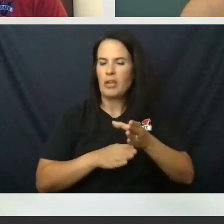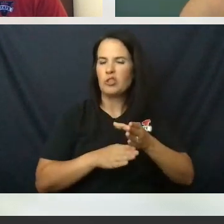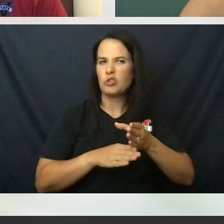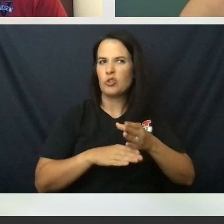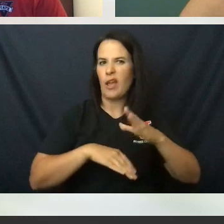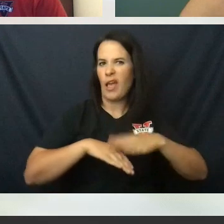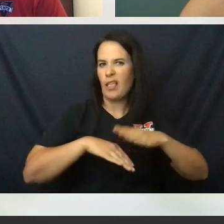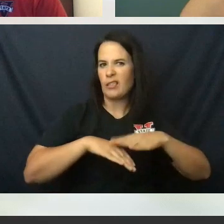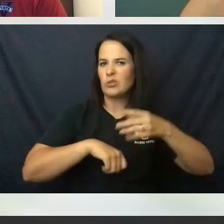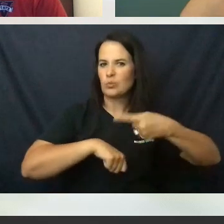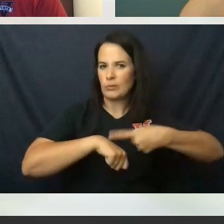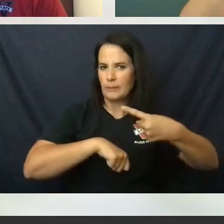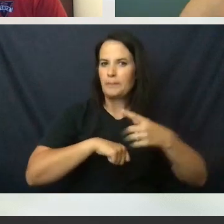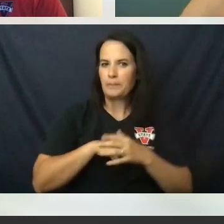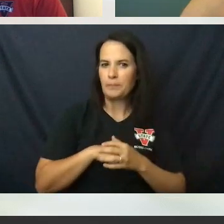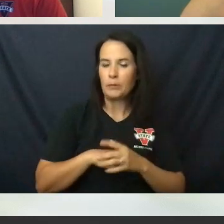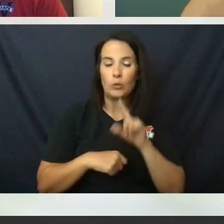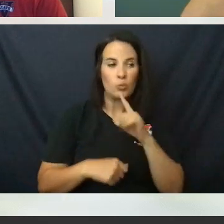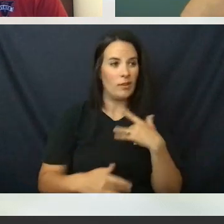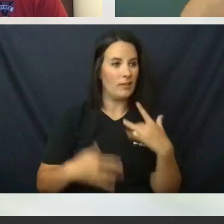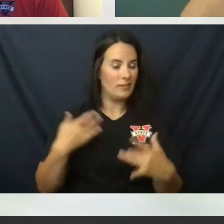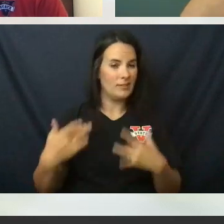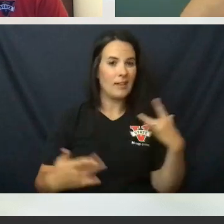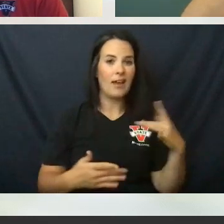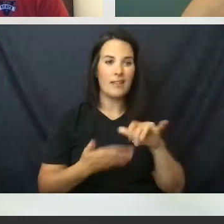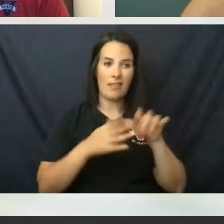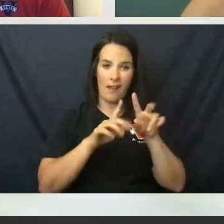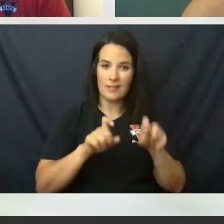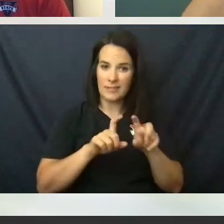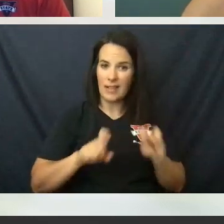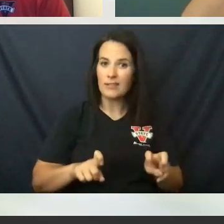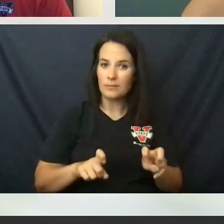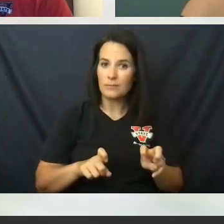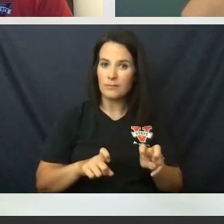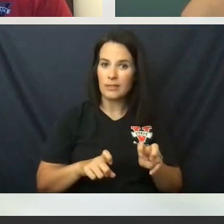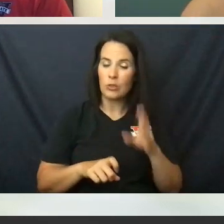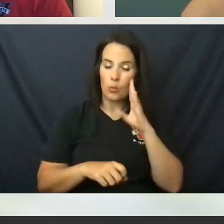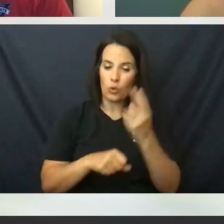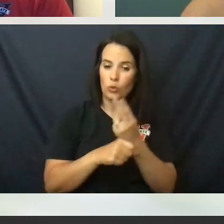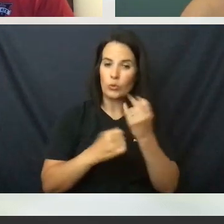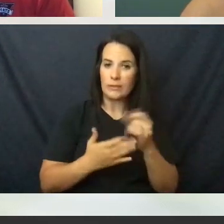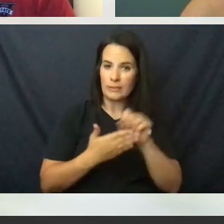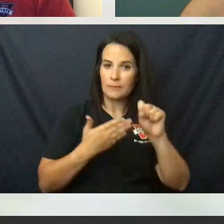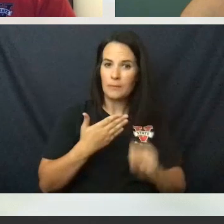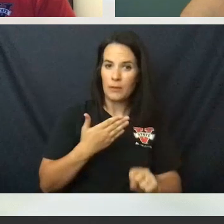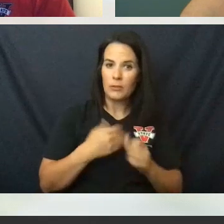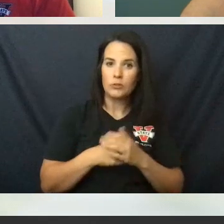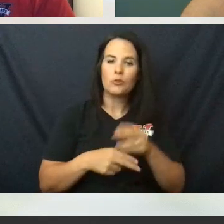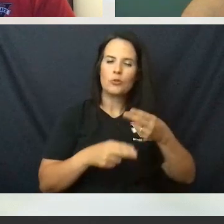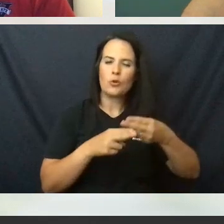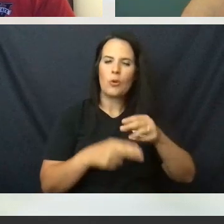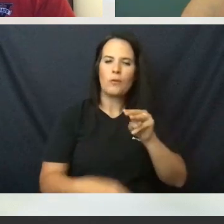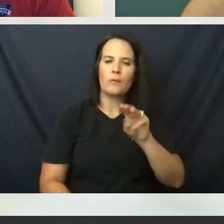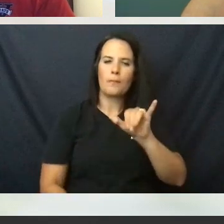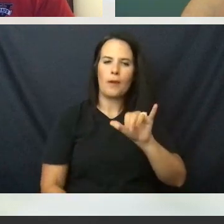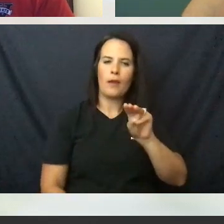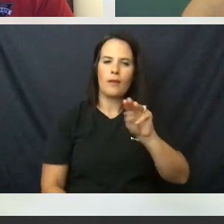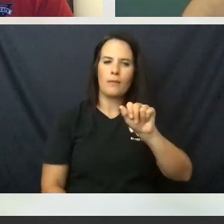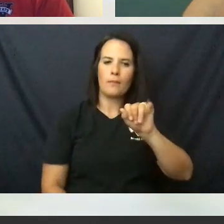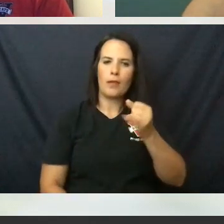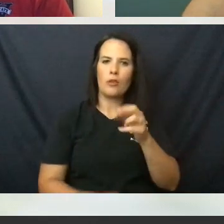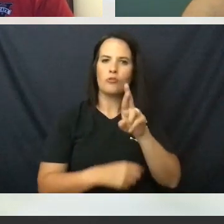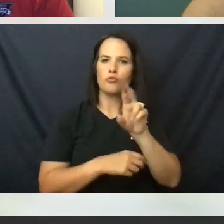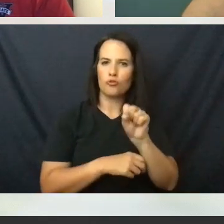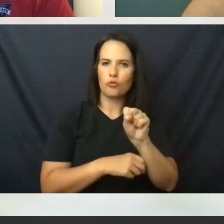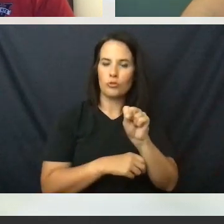once. So I'm very excited about the assessment tool that we're going to be using this semester, which is MyMajors. It's a